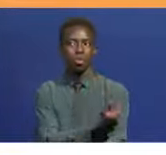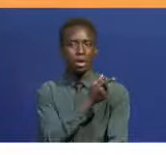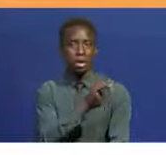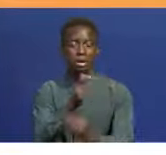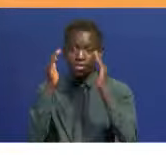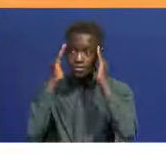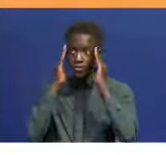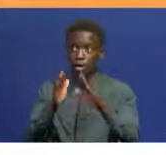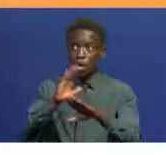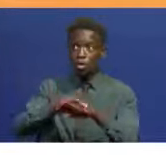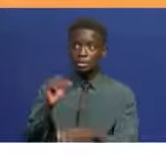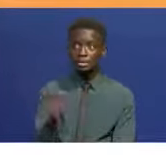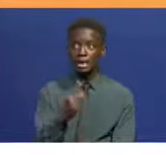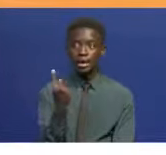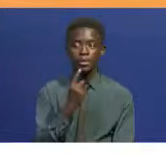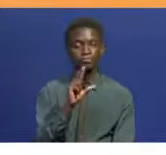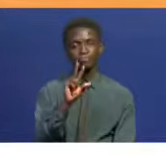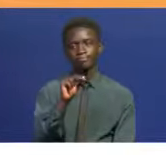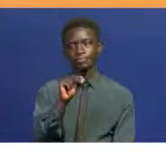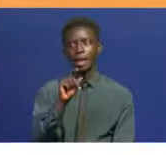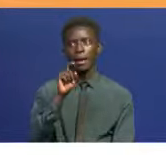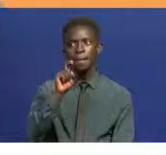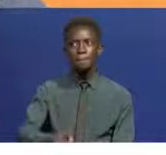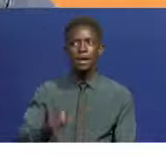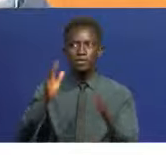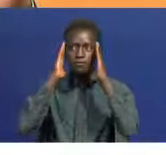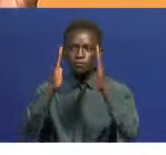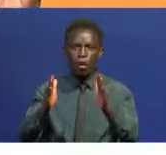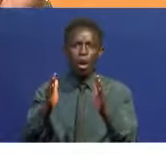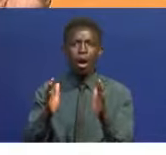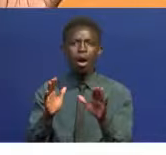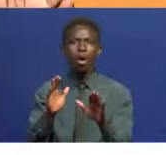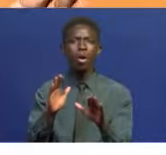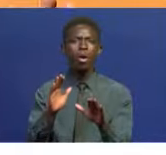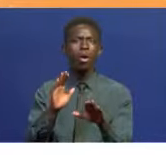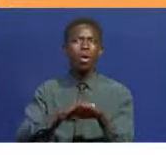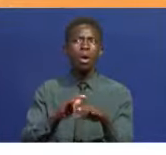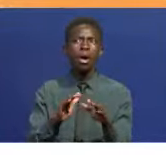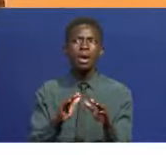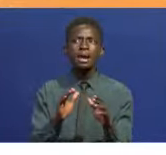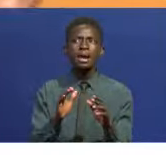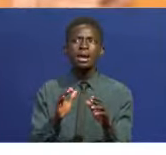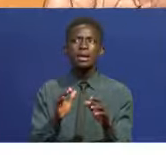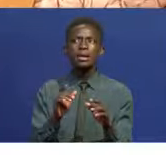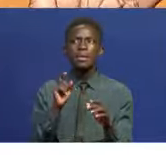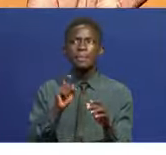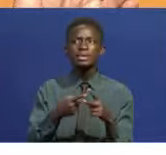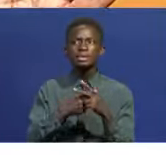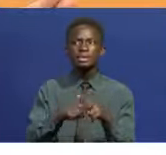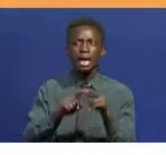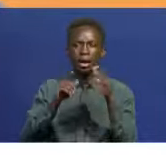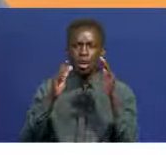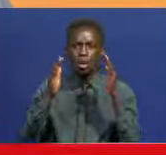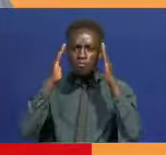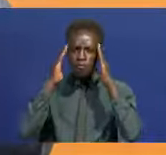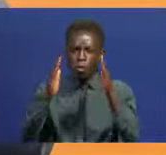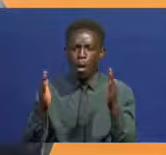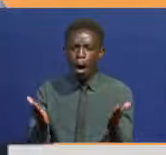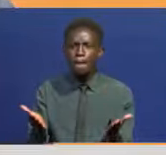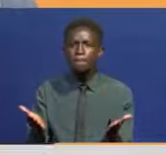salary, they should focus on now starting from improving everything.